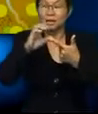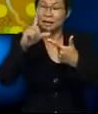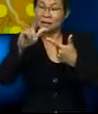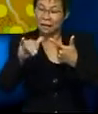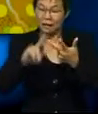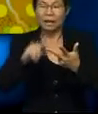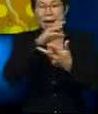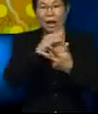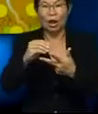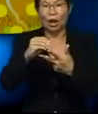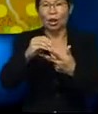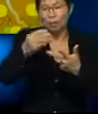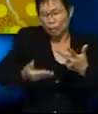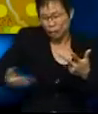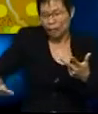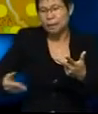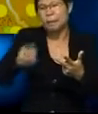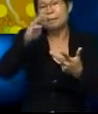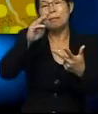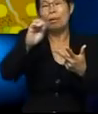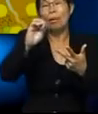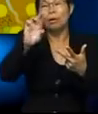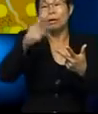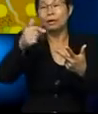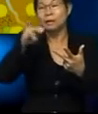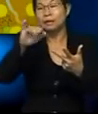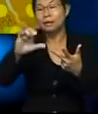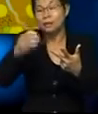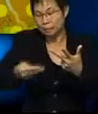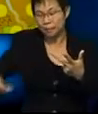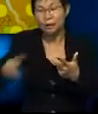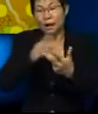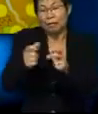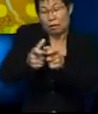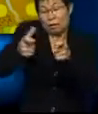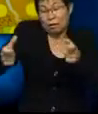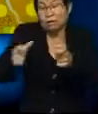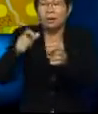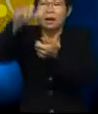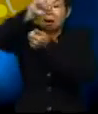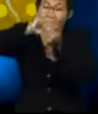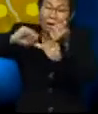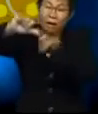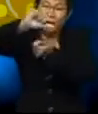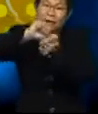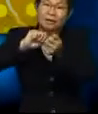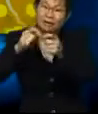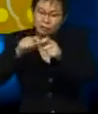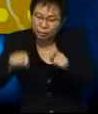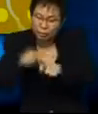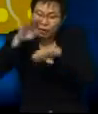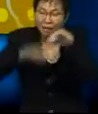clay, and organic matter. It has larger airspace than clay.